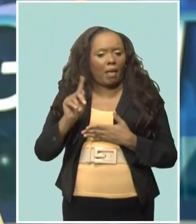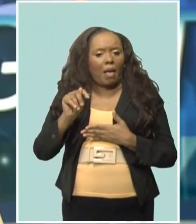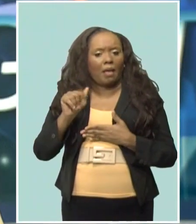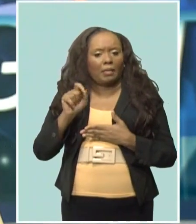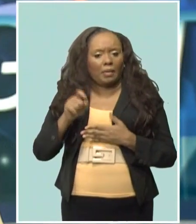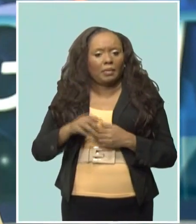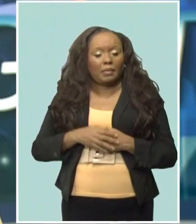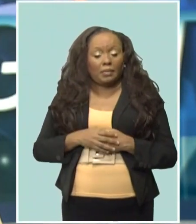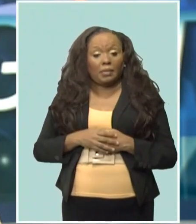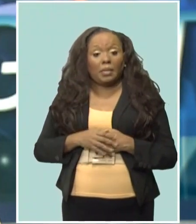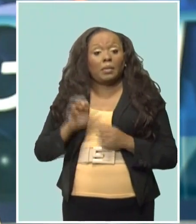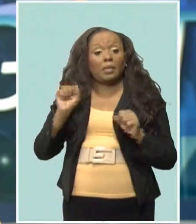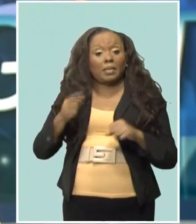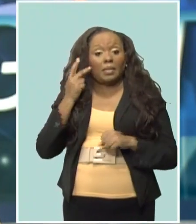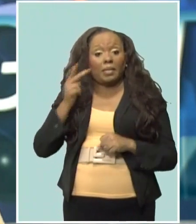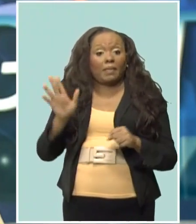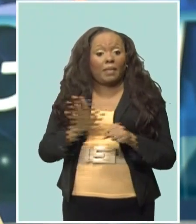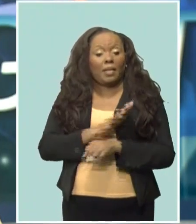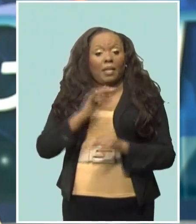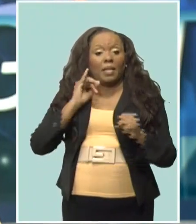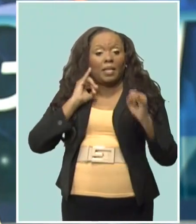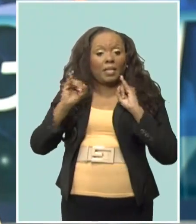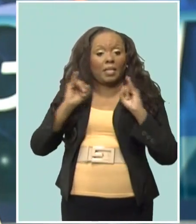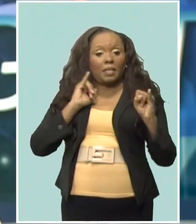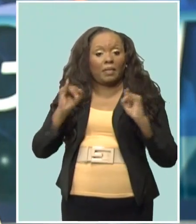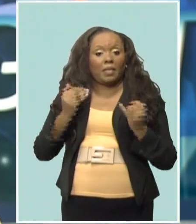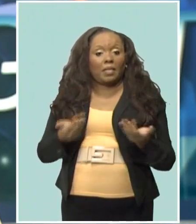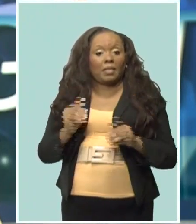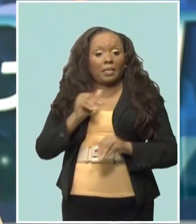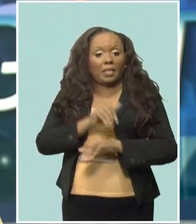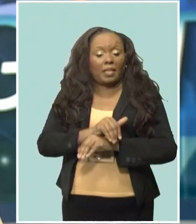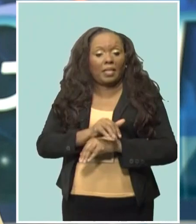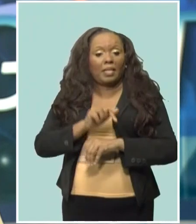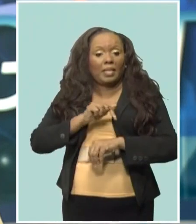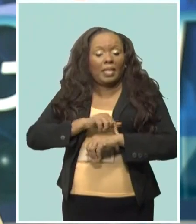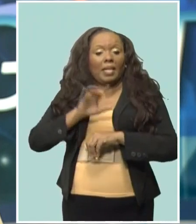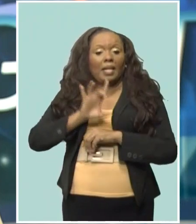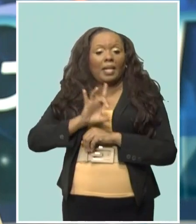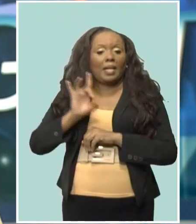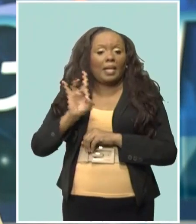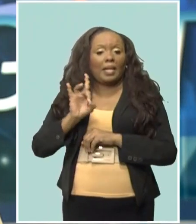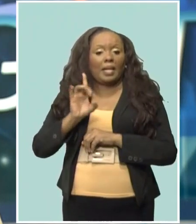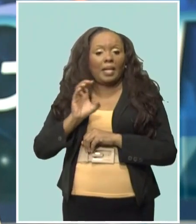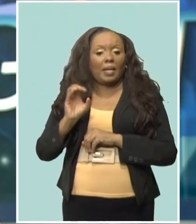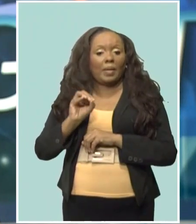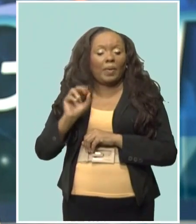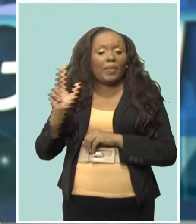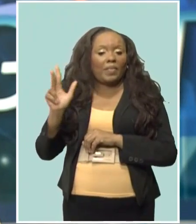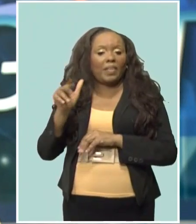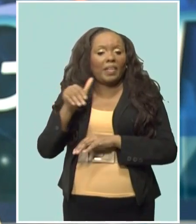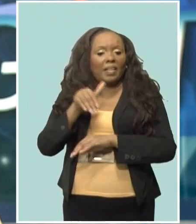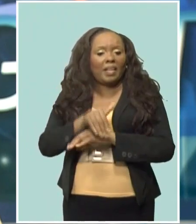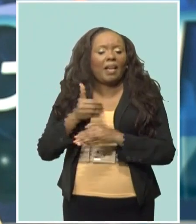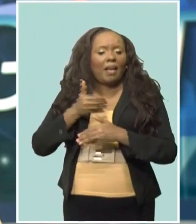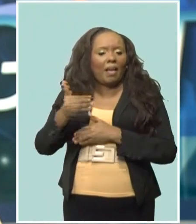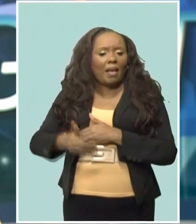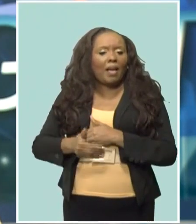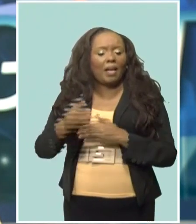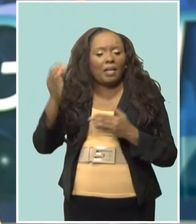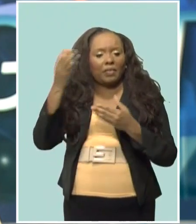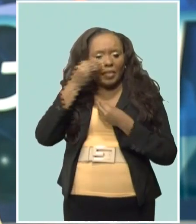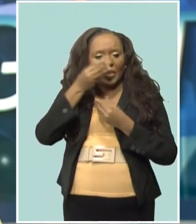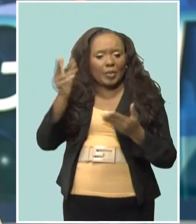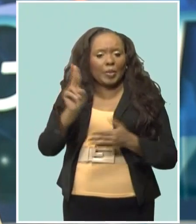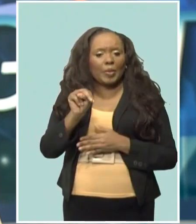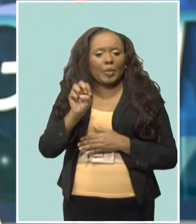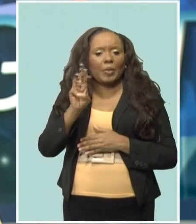You can catch that full interview on the implications of the U.S. tariffs on Barbados tonight at 8:03 p.m. on In the